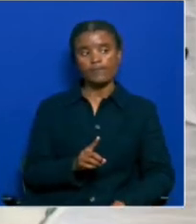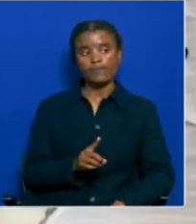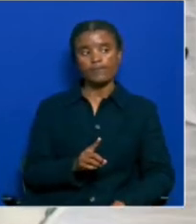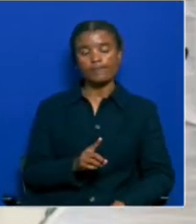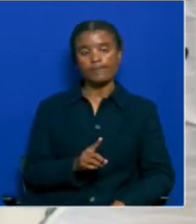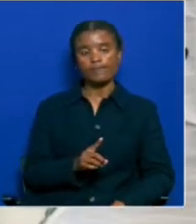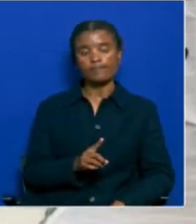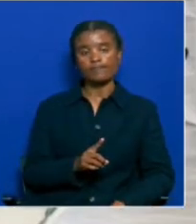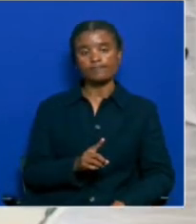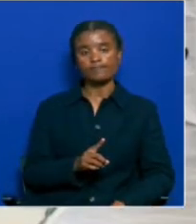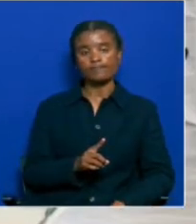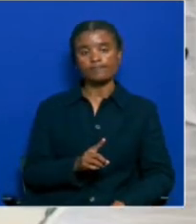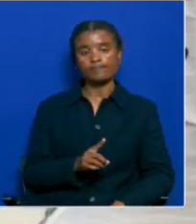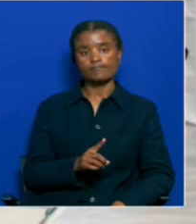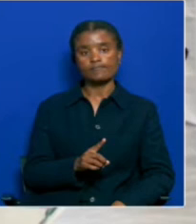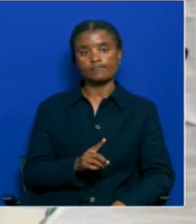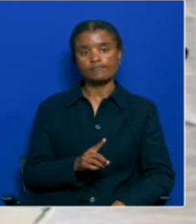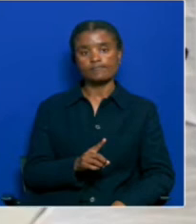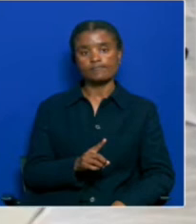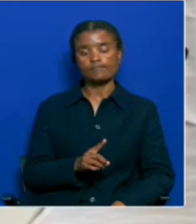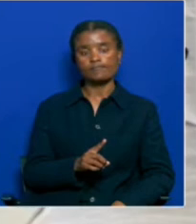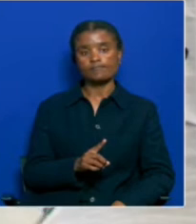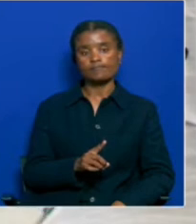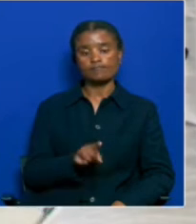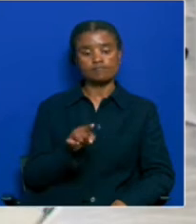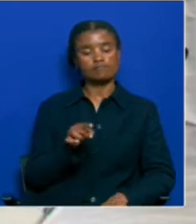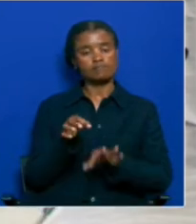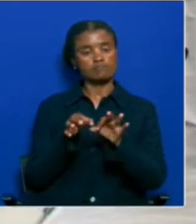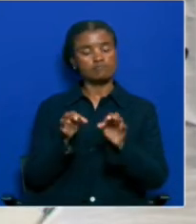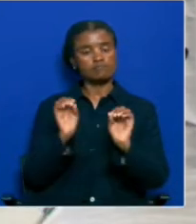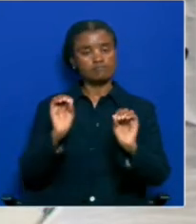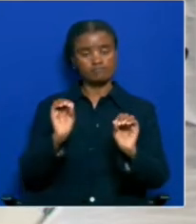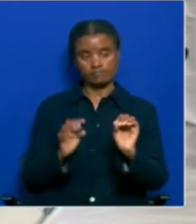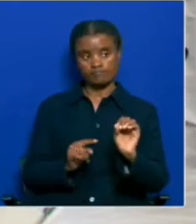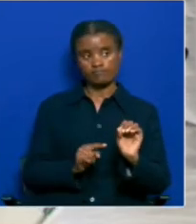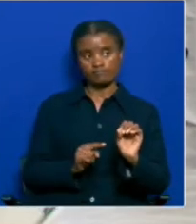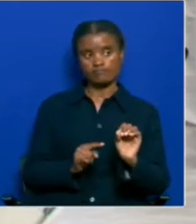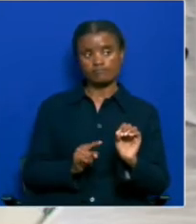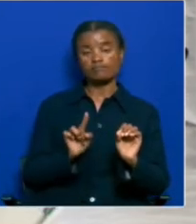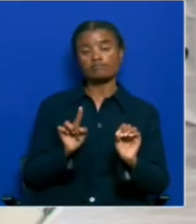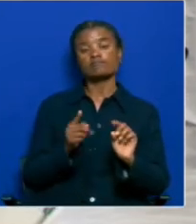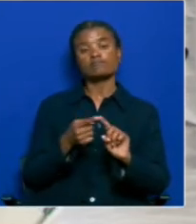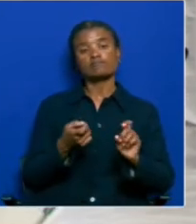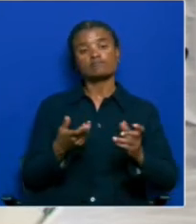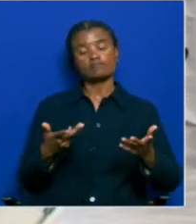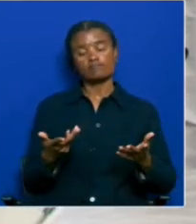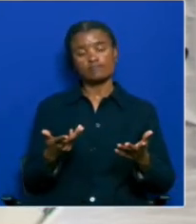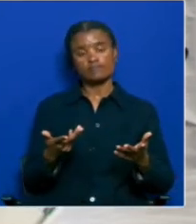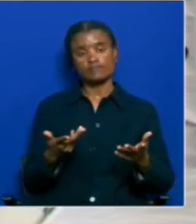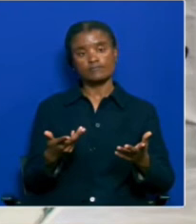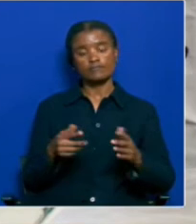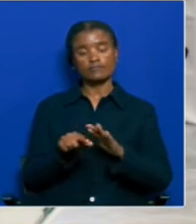Now, that's one that is without definition. We will derive it from the Local Government